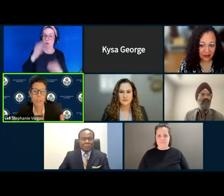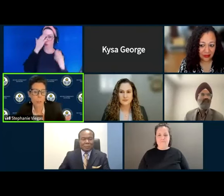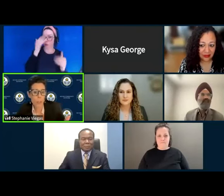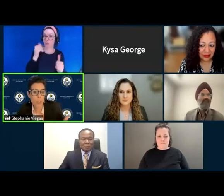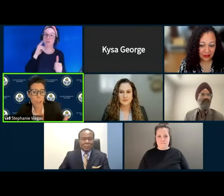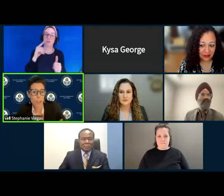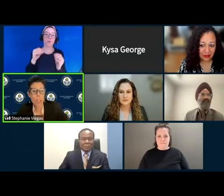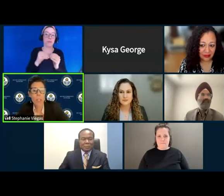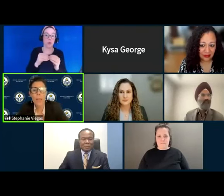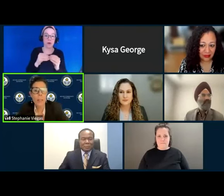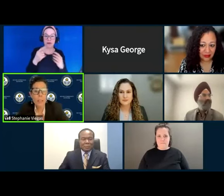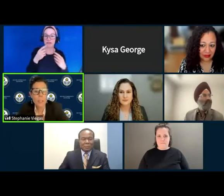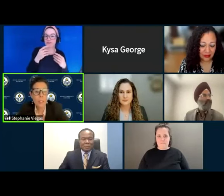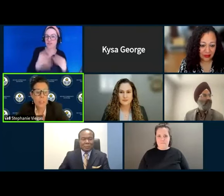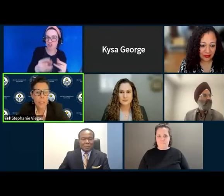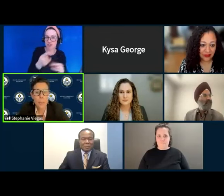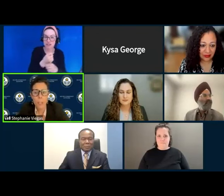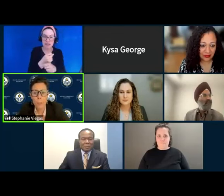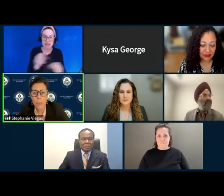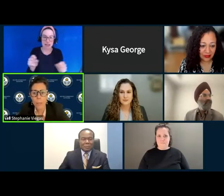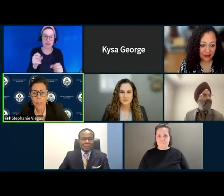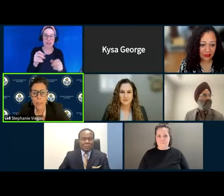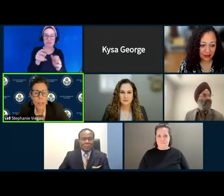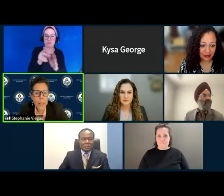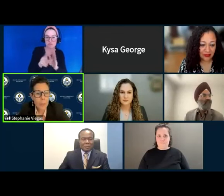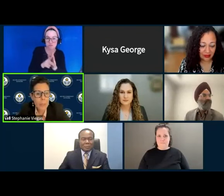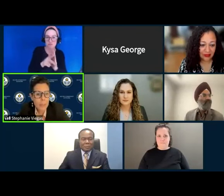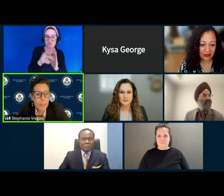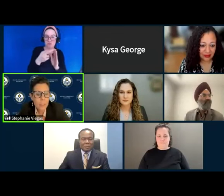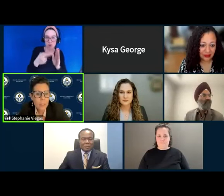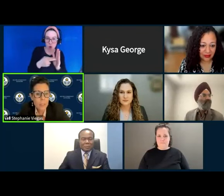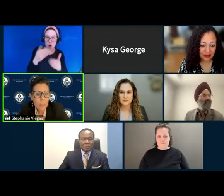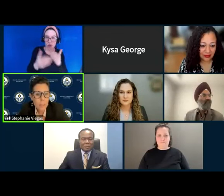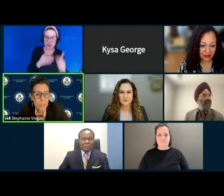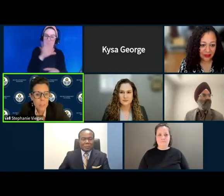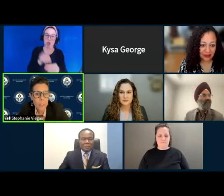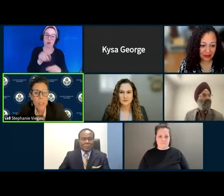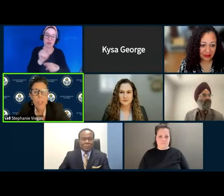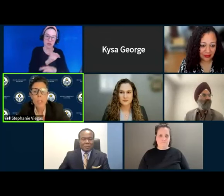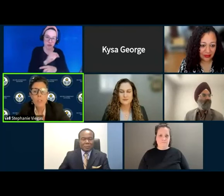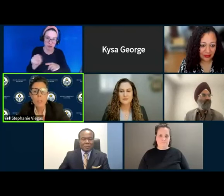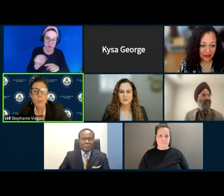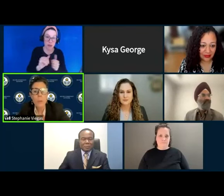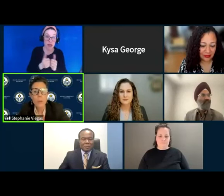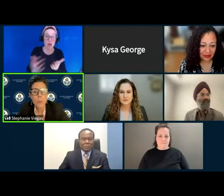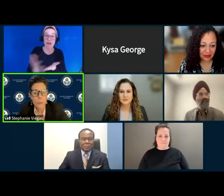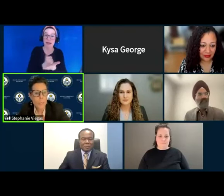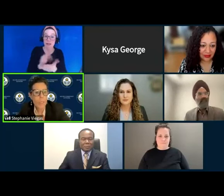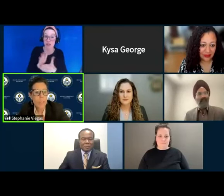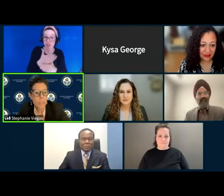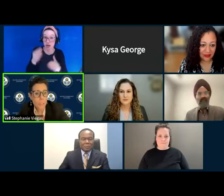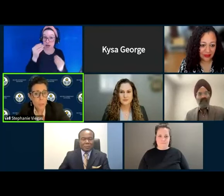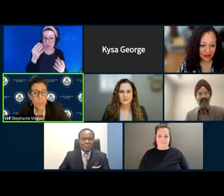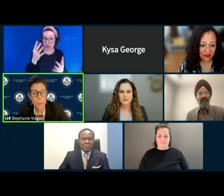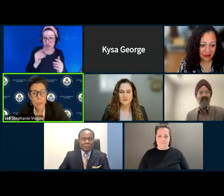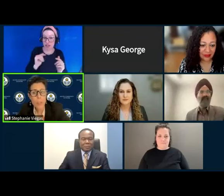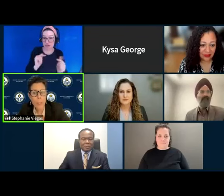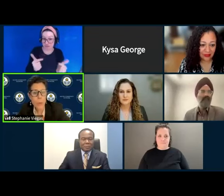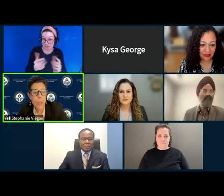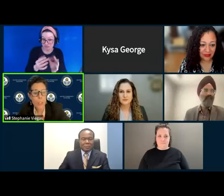and security protocols. And that includes the training modules, right? And how do we collect and share information? So through our website,